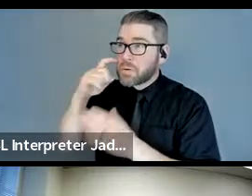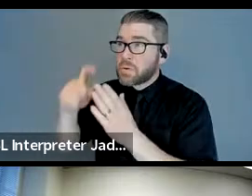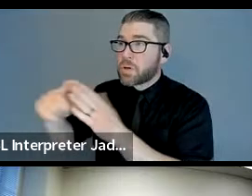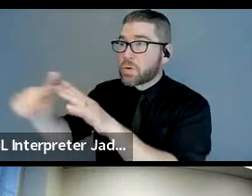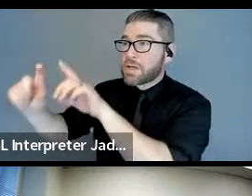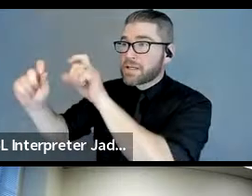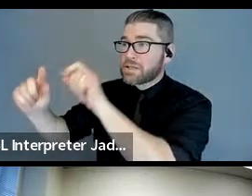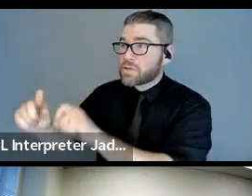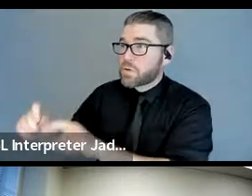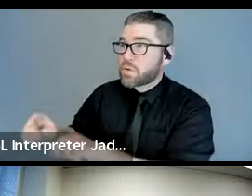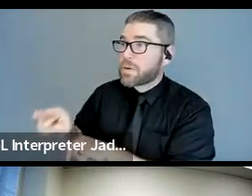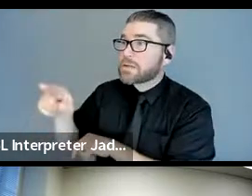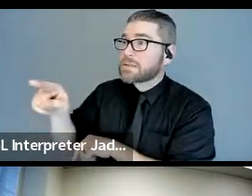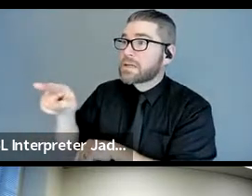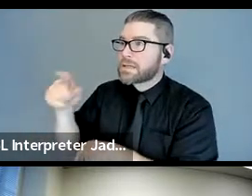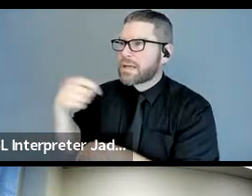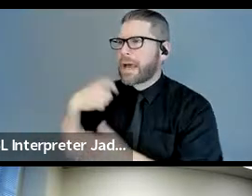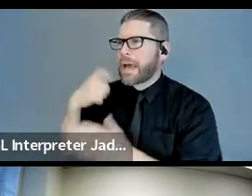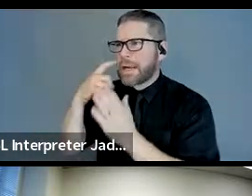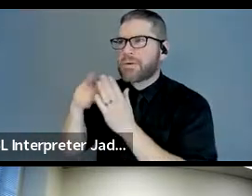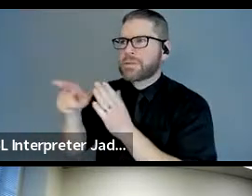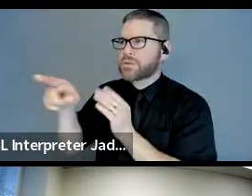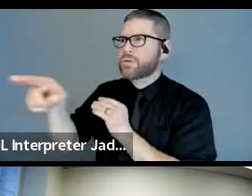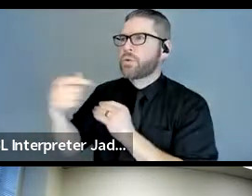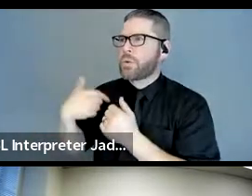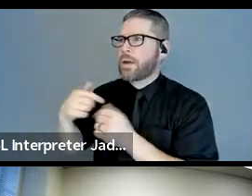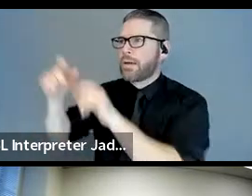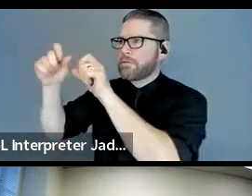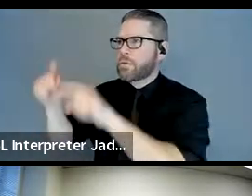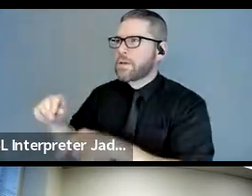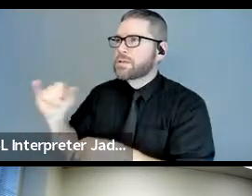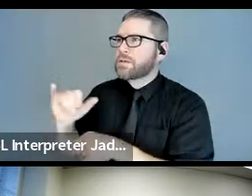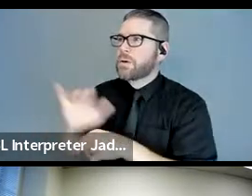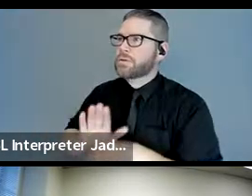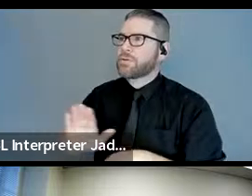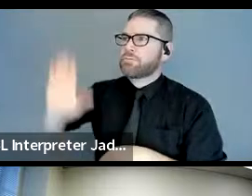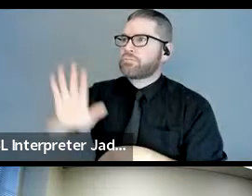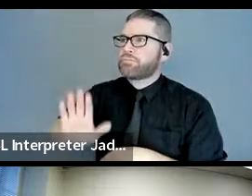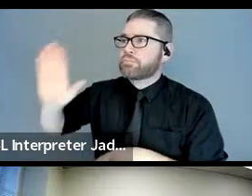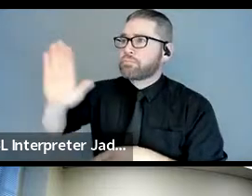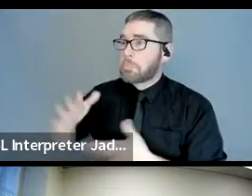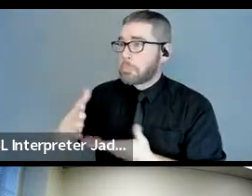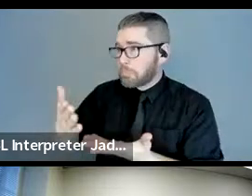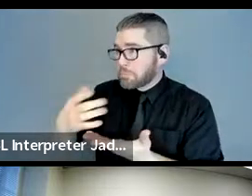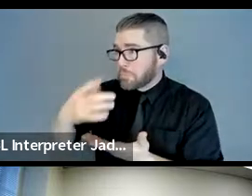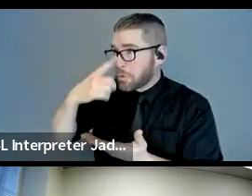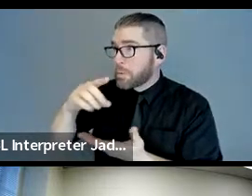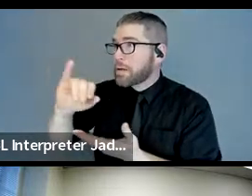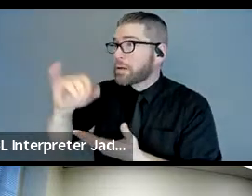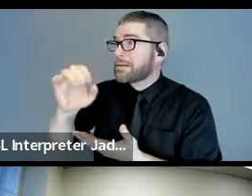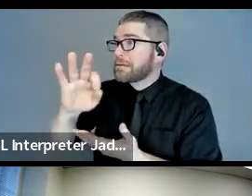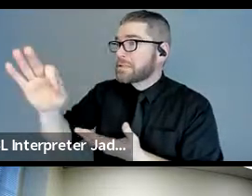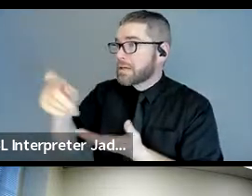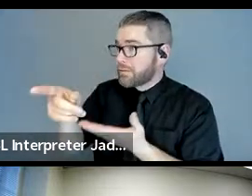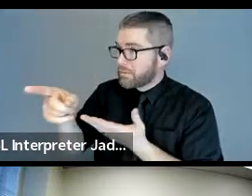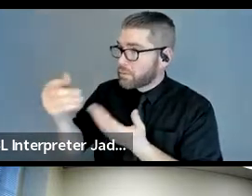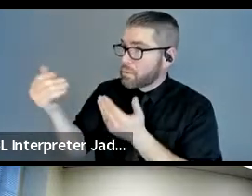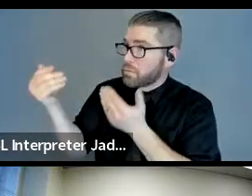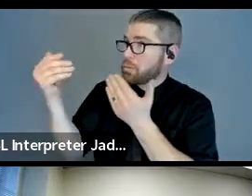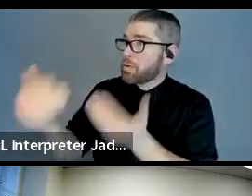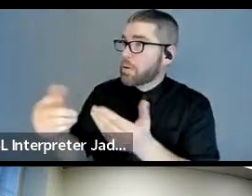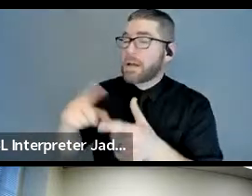that you have several questions and a couple hands raised. So Jeff, I'll let you go ahead and then I'll go ahead and read the questions for you